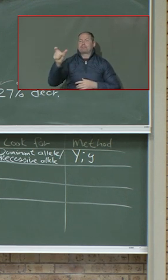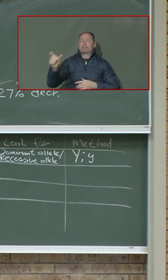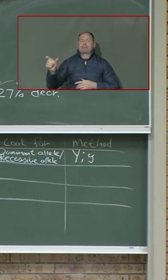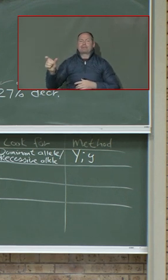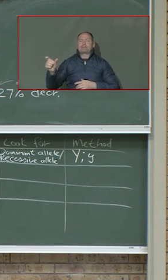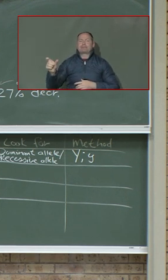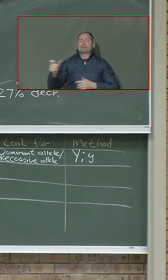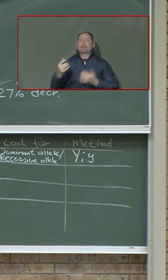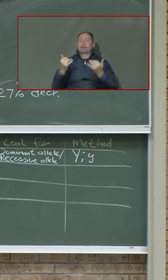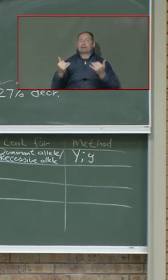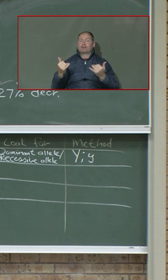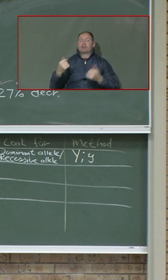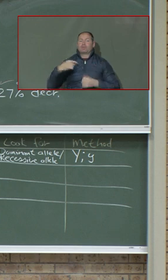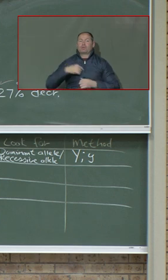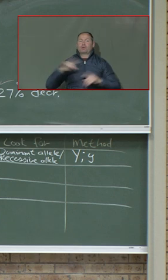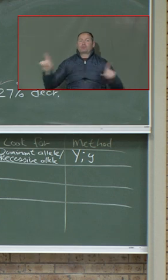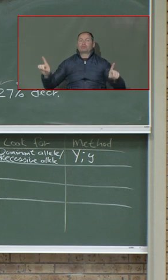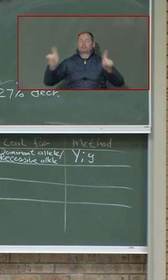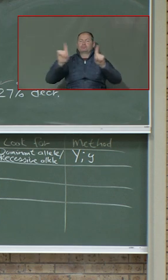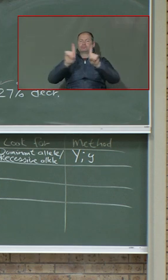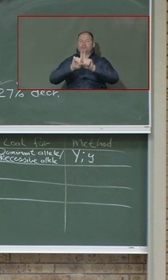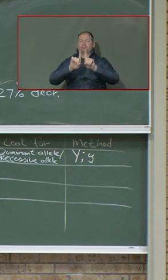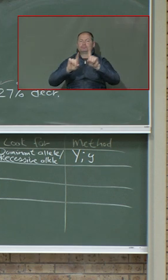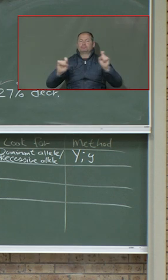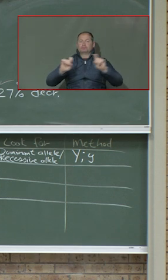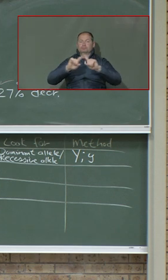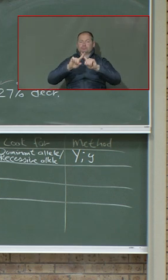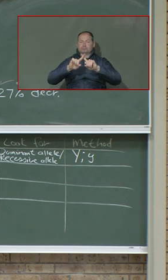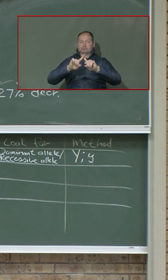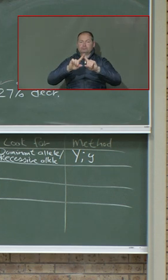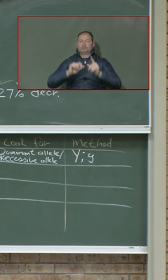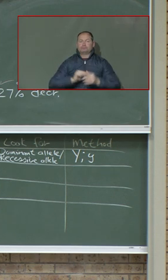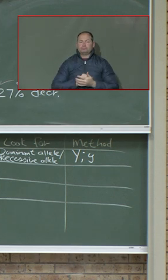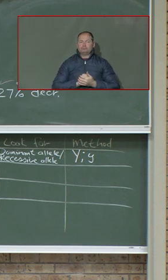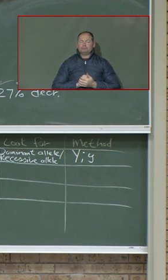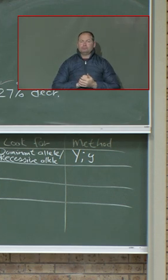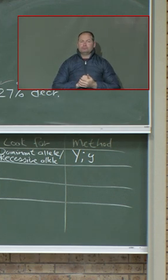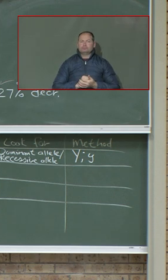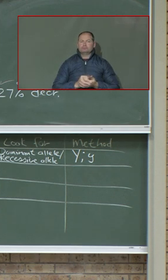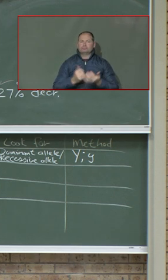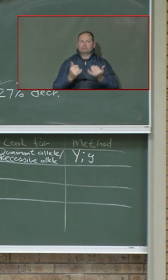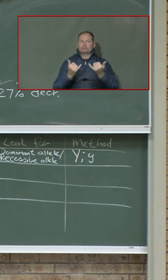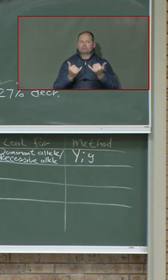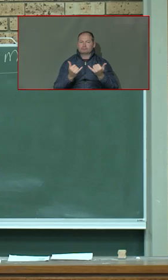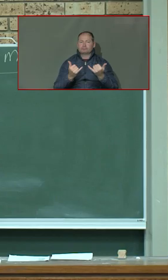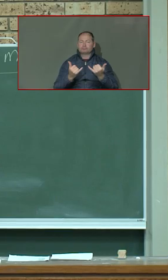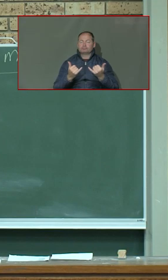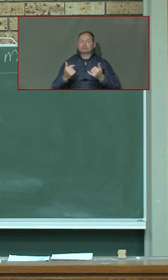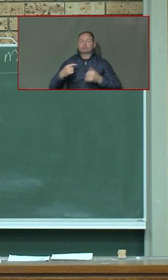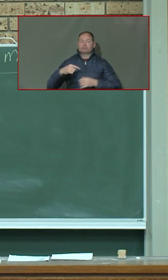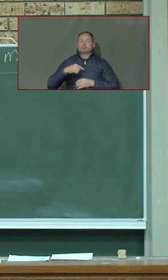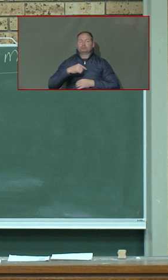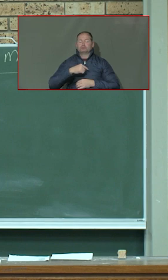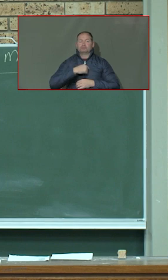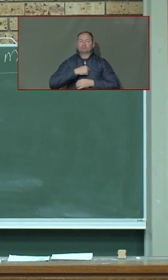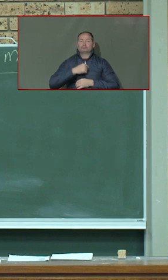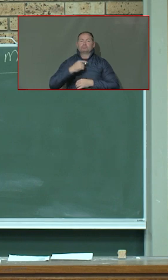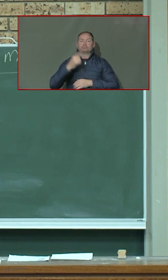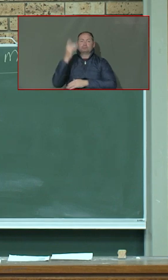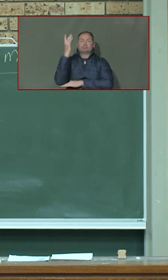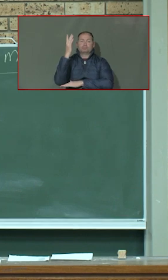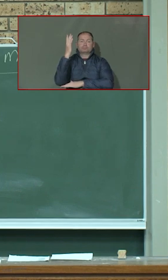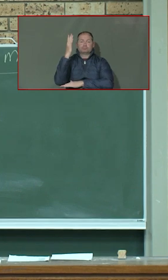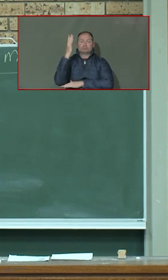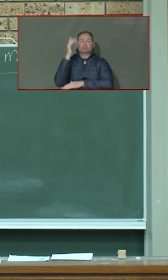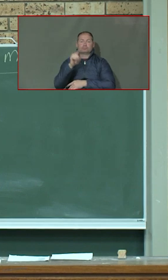are heterozygous. There's a certain format which I've emphasized here at our Saturday program that you must